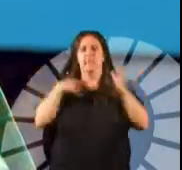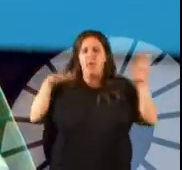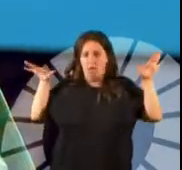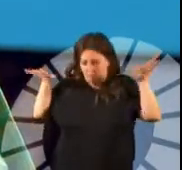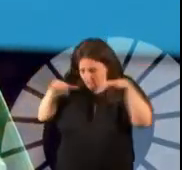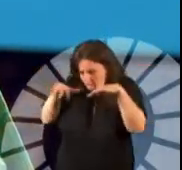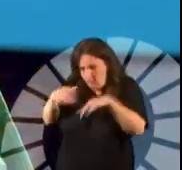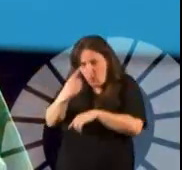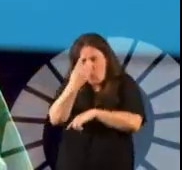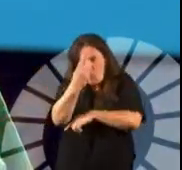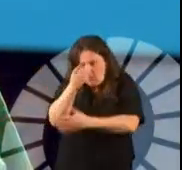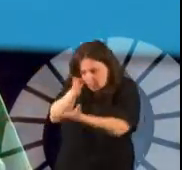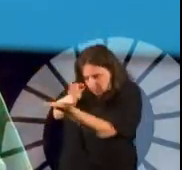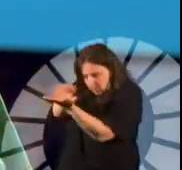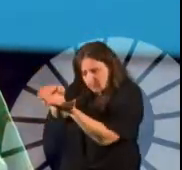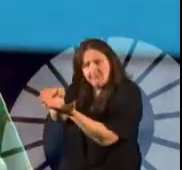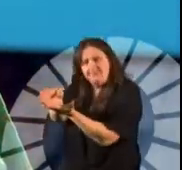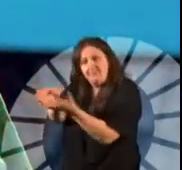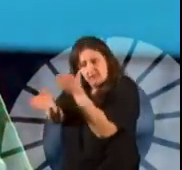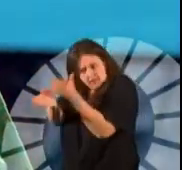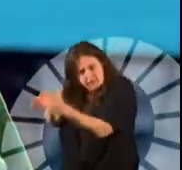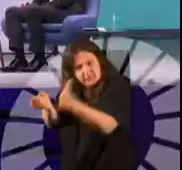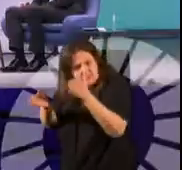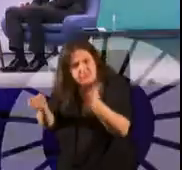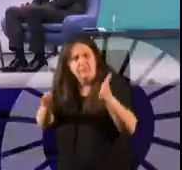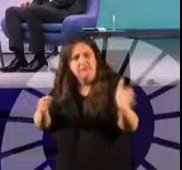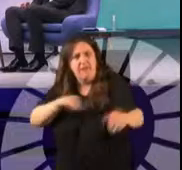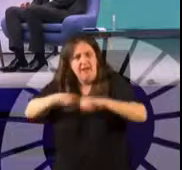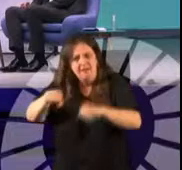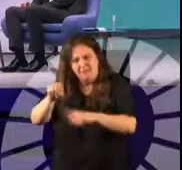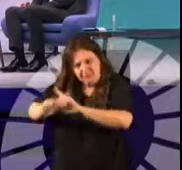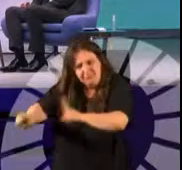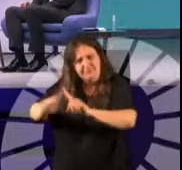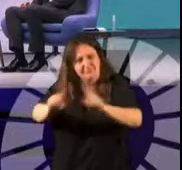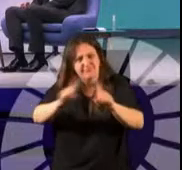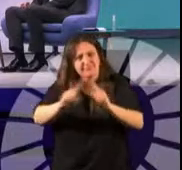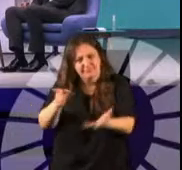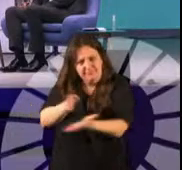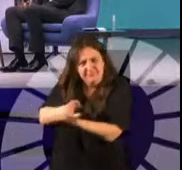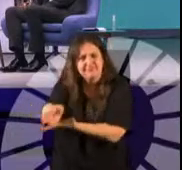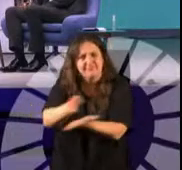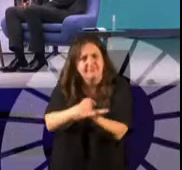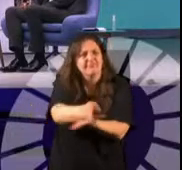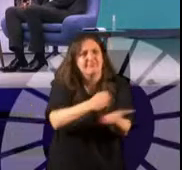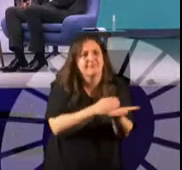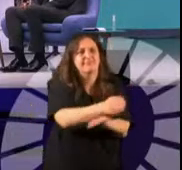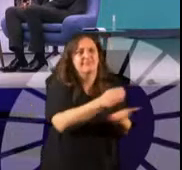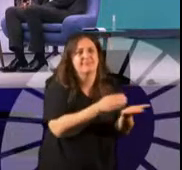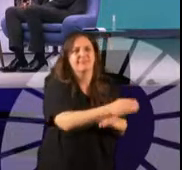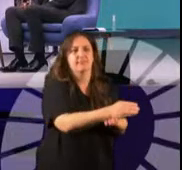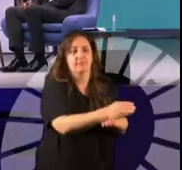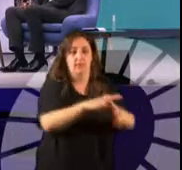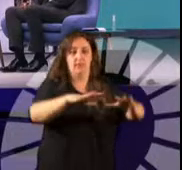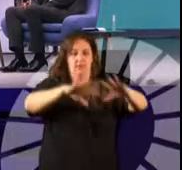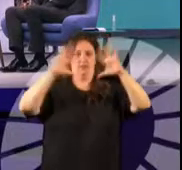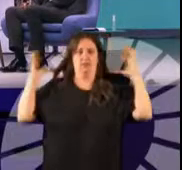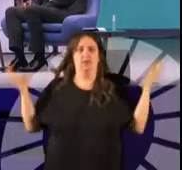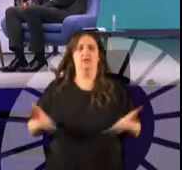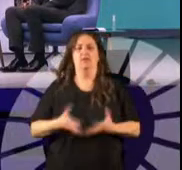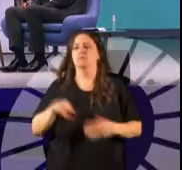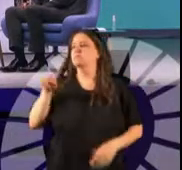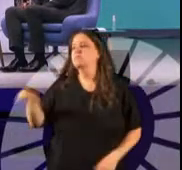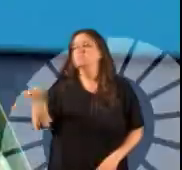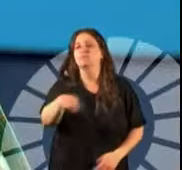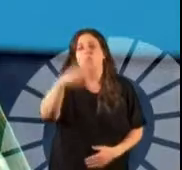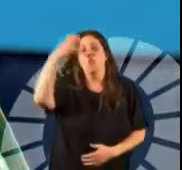intergovernmental space, where we need to be pushing up all the time so that there